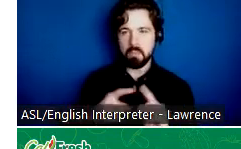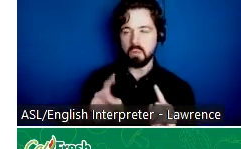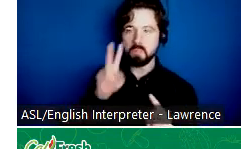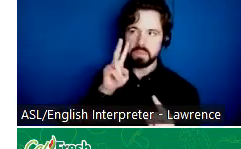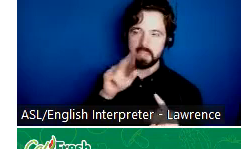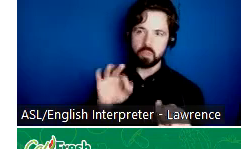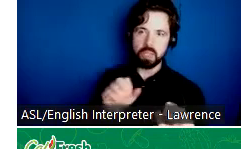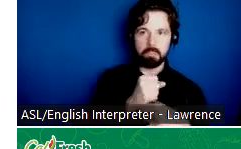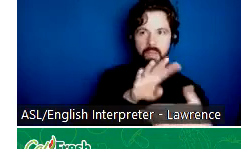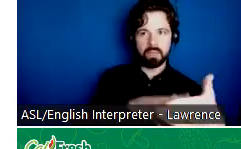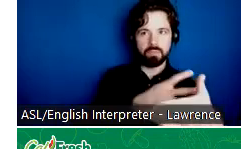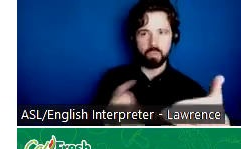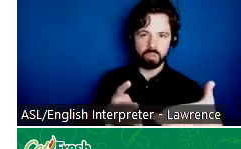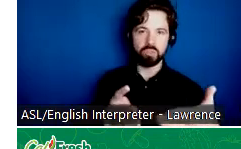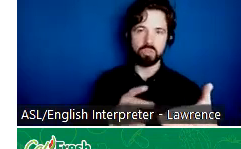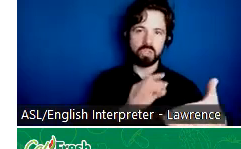that.